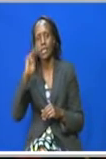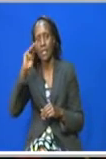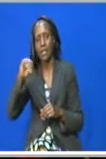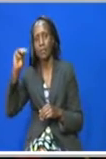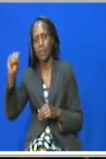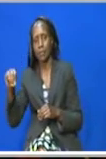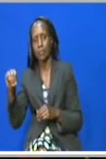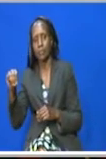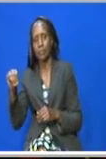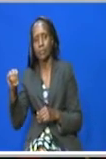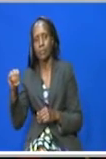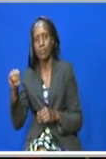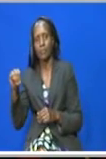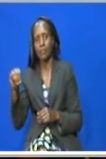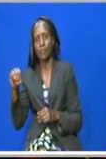millimeters.